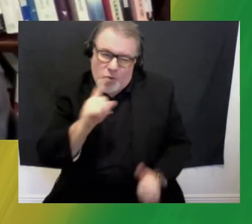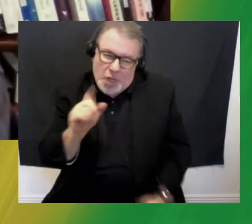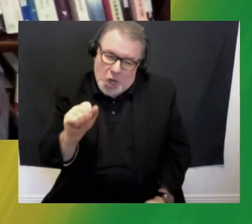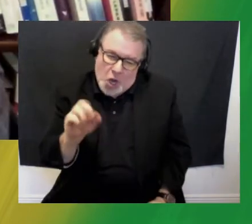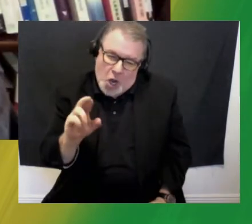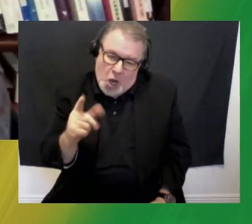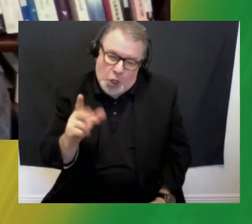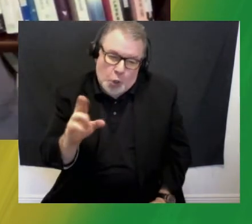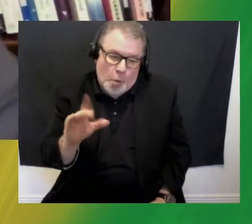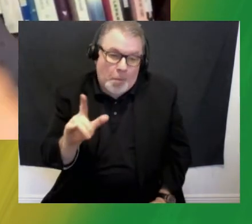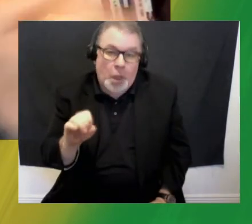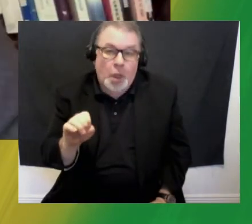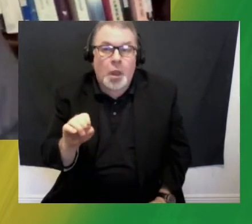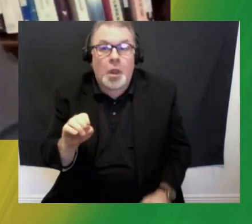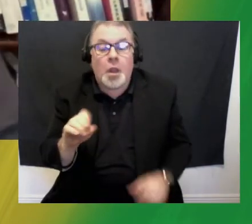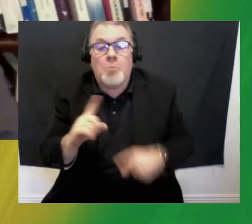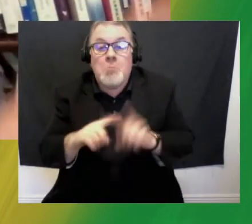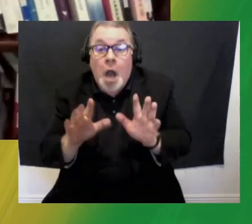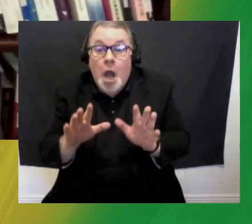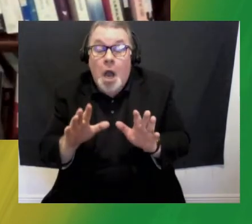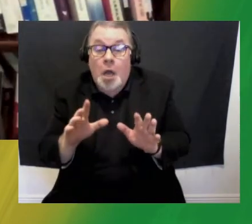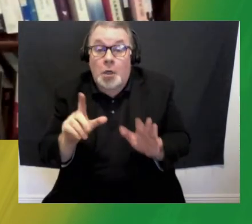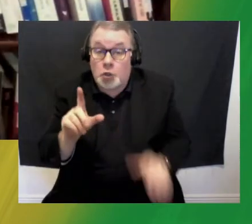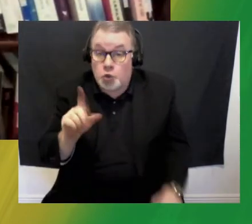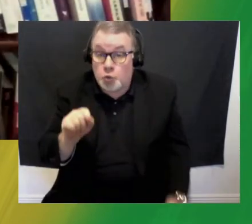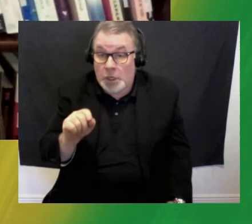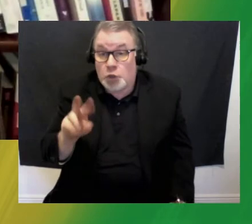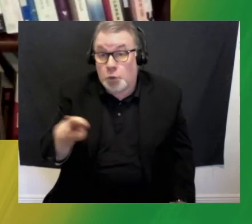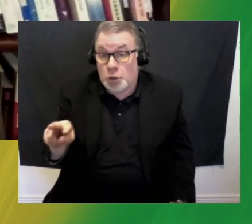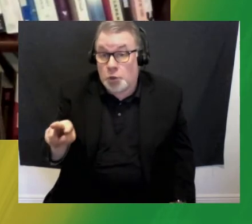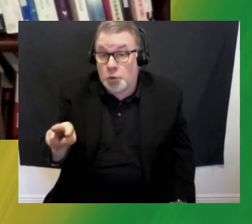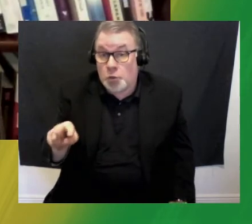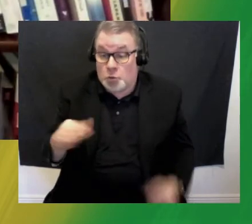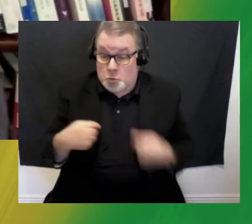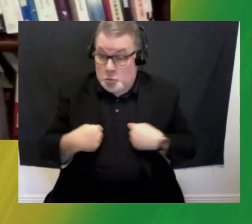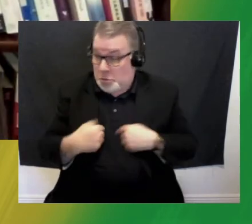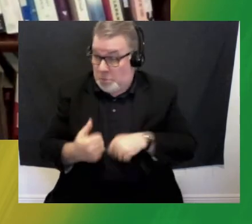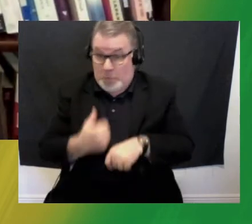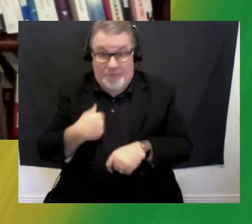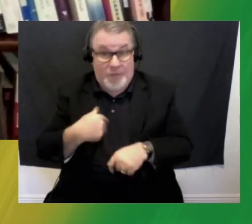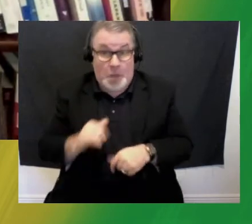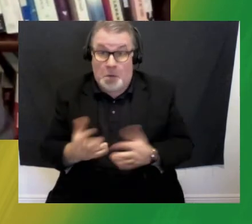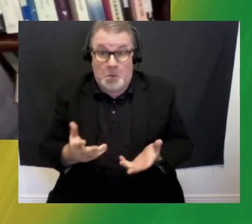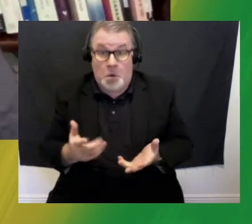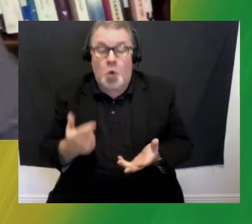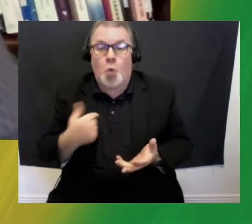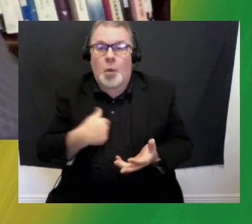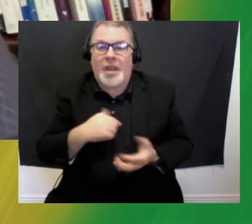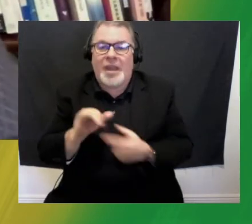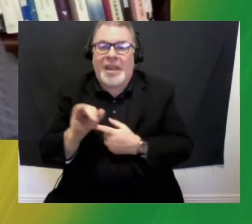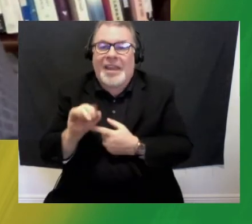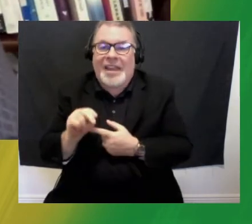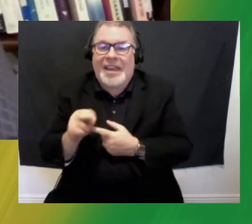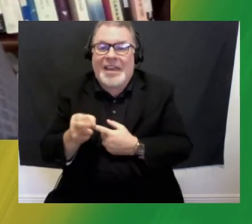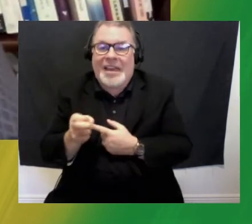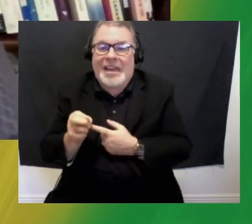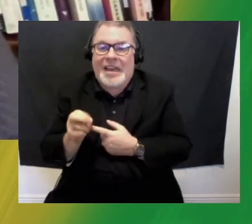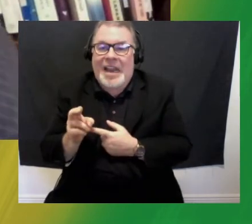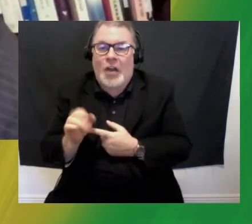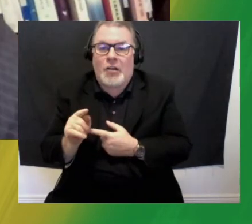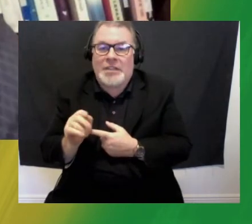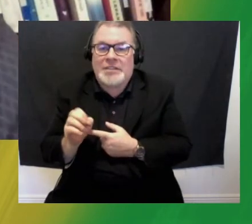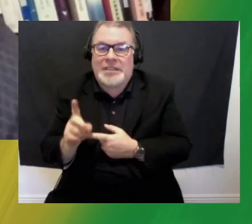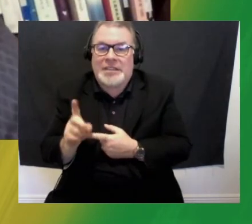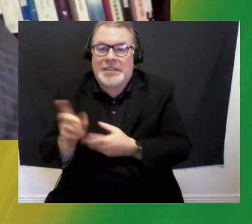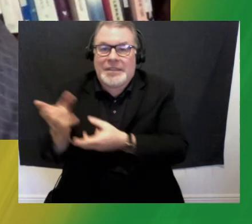in, but here's the thing. Here we are in 2022. We're not to blame for that. We inherited that, right? And so I